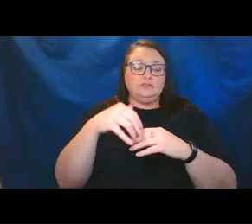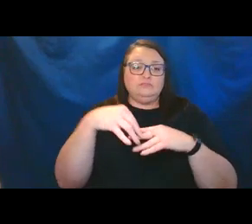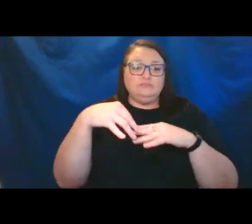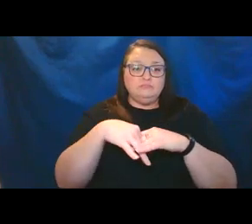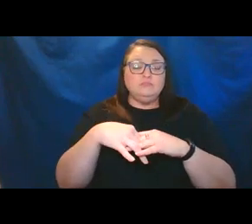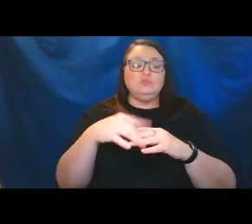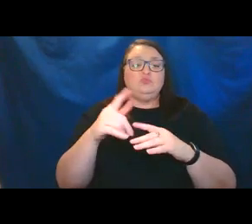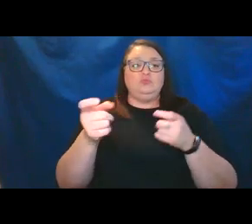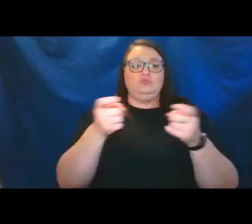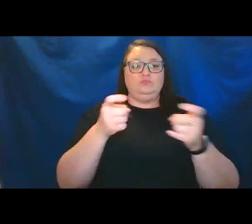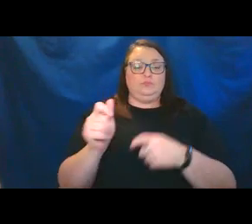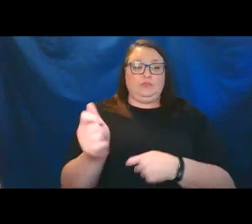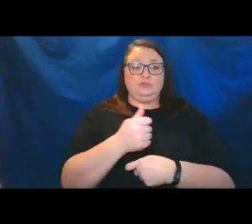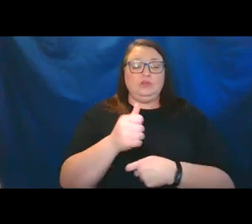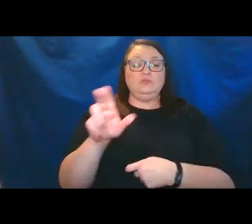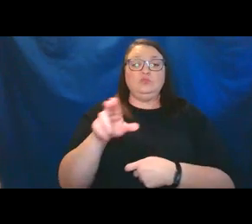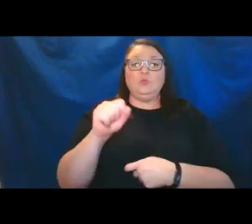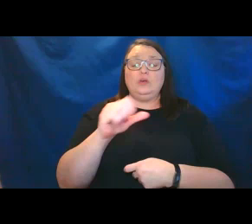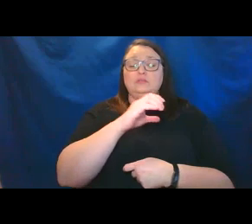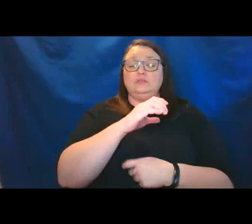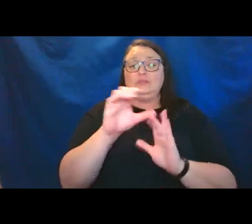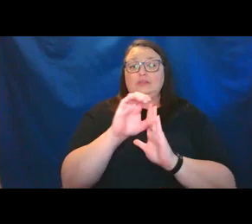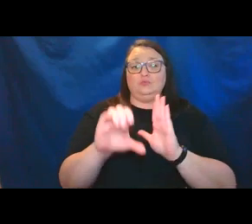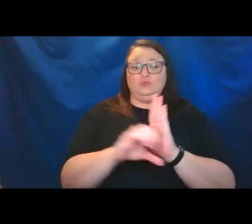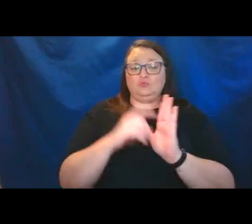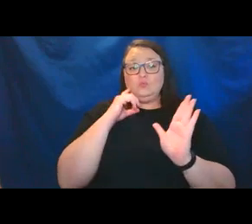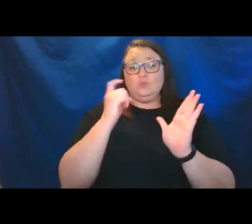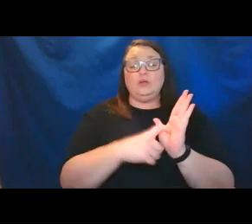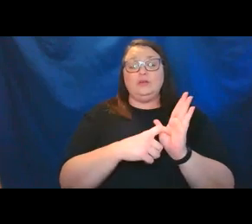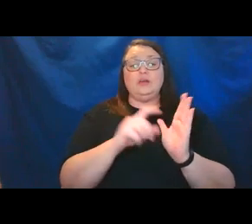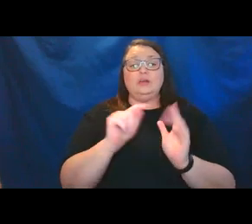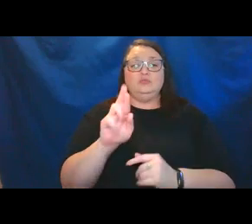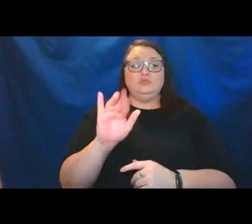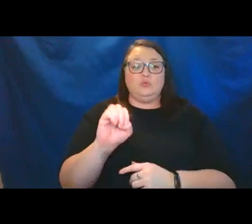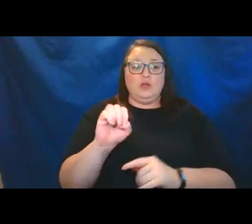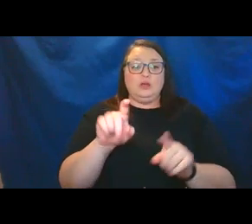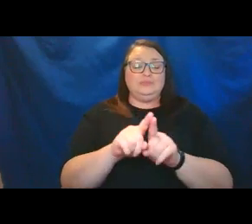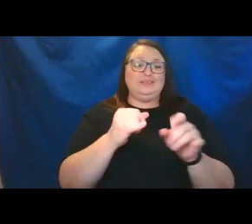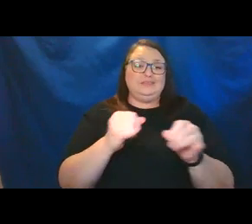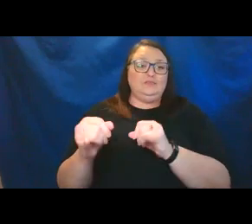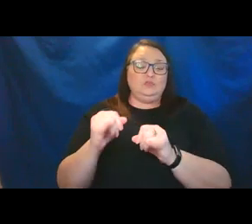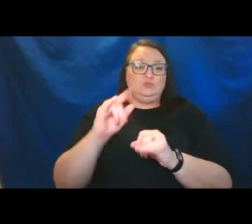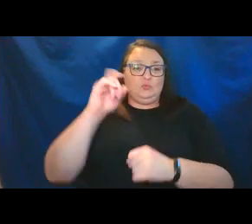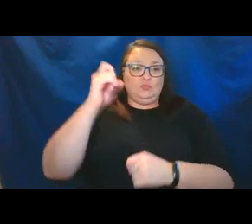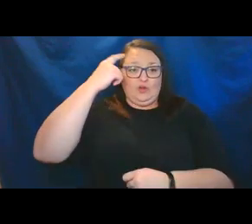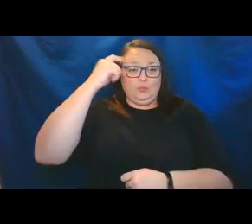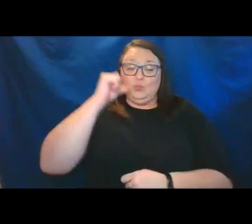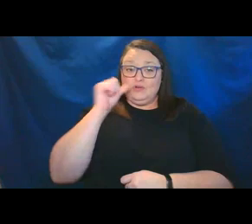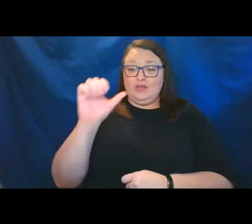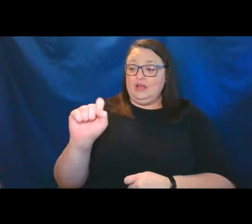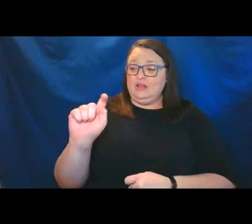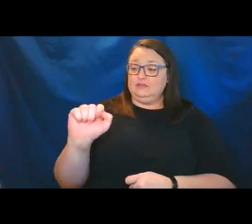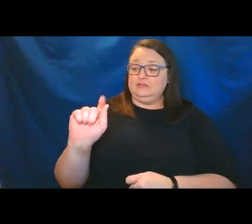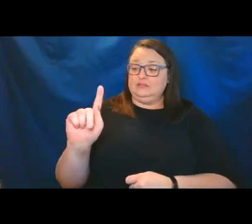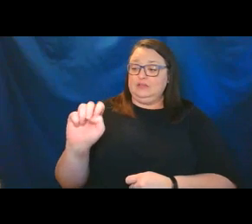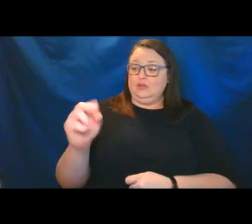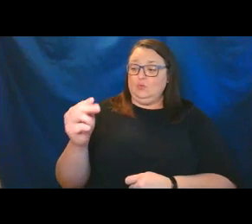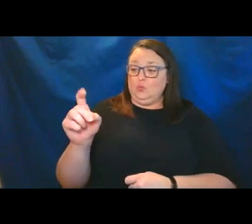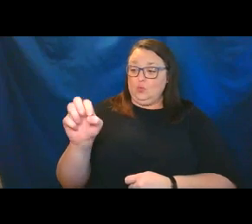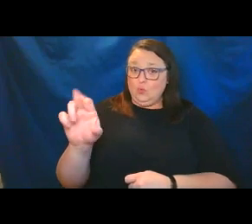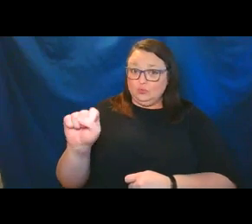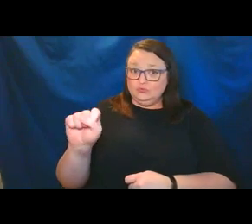Constitution recognizes Indian tribes as distinct governments. So we're not stakeholders, tribes are partners